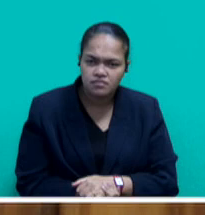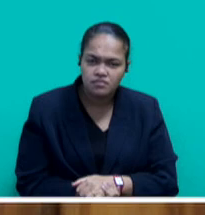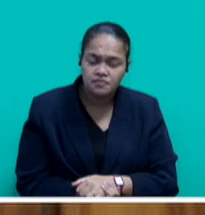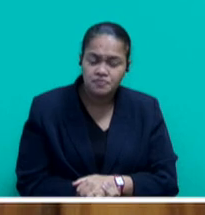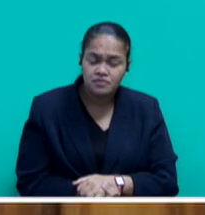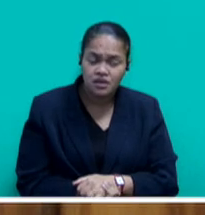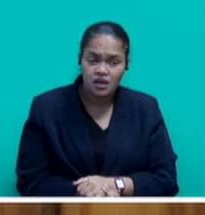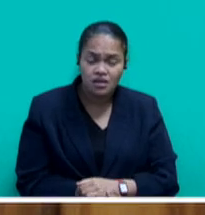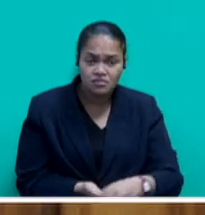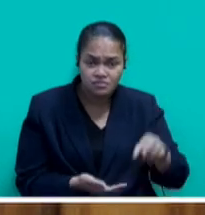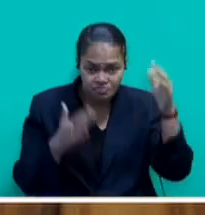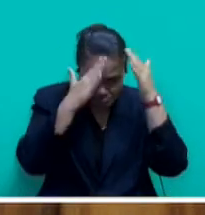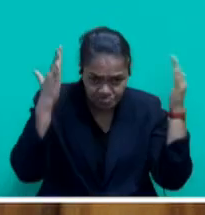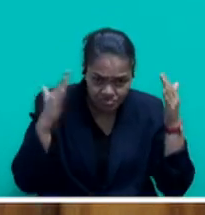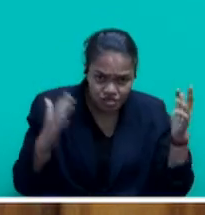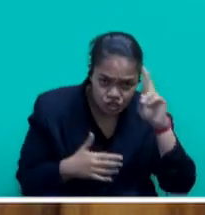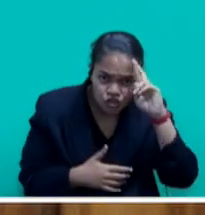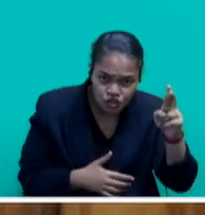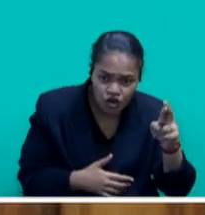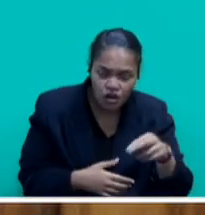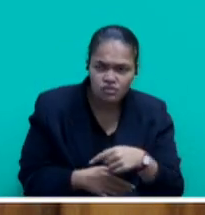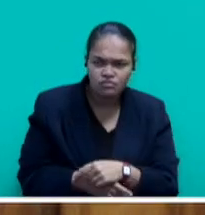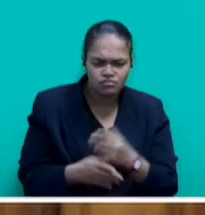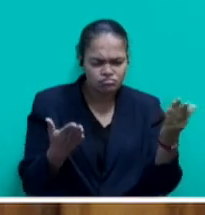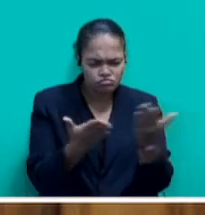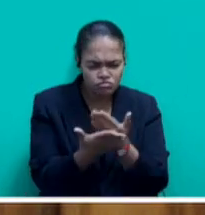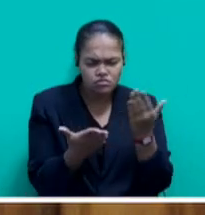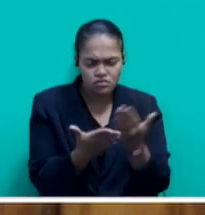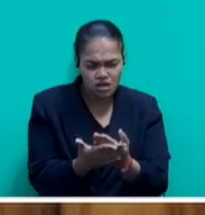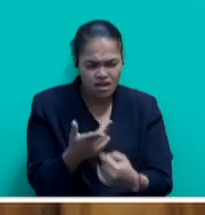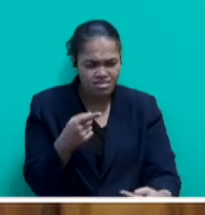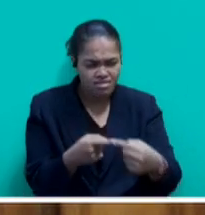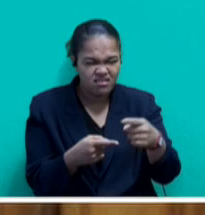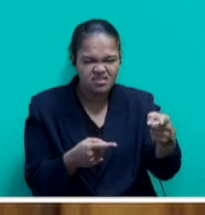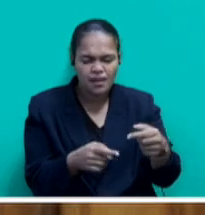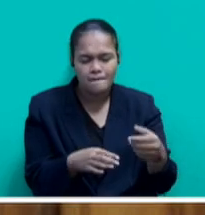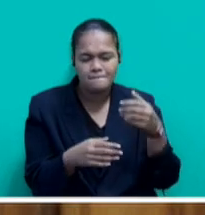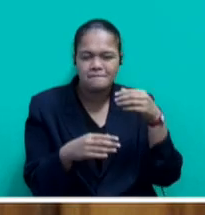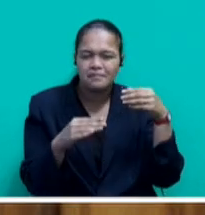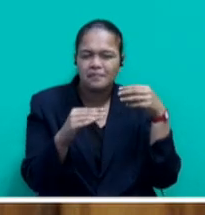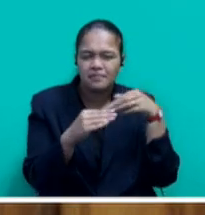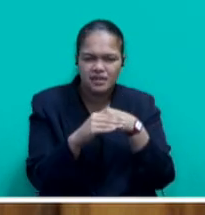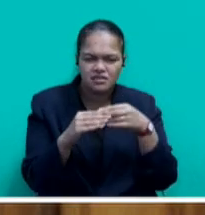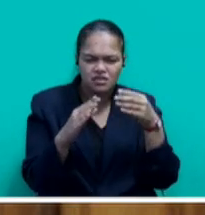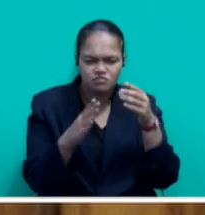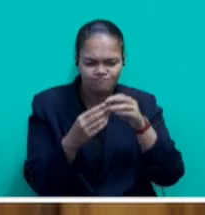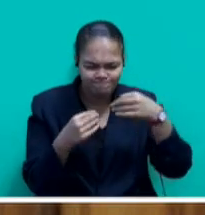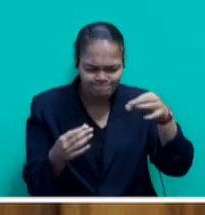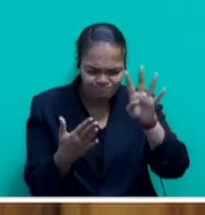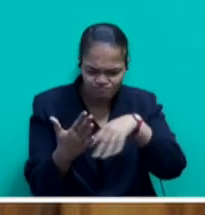Mr. Speaker, sir, compiling a comprehensive budget against an economic backdrop that the People's Coalition government